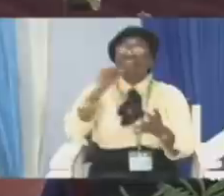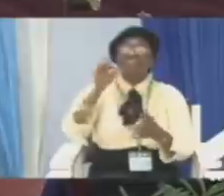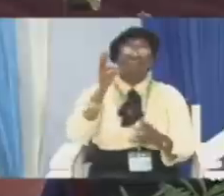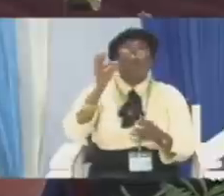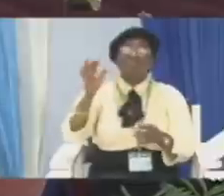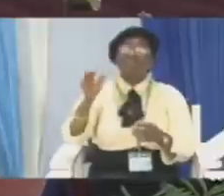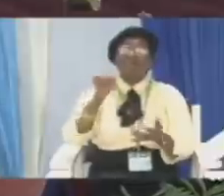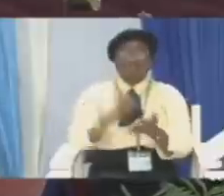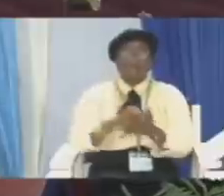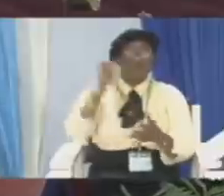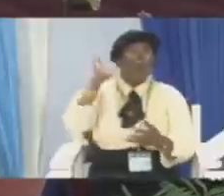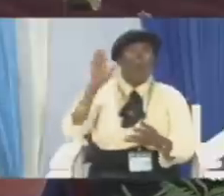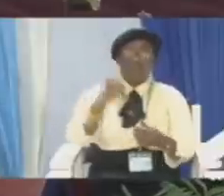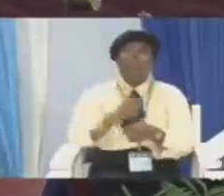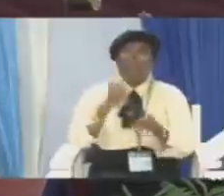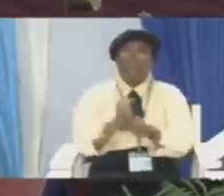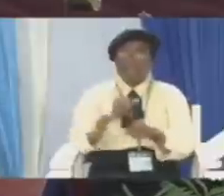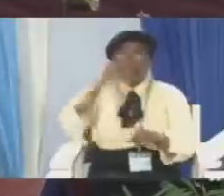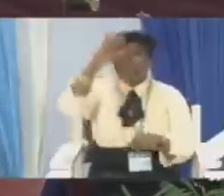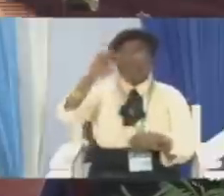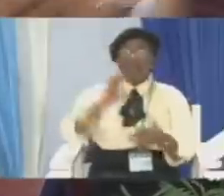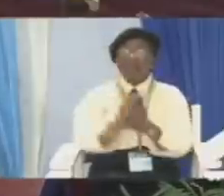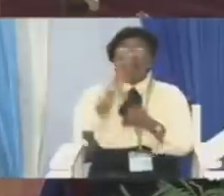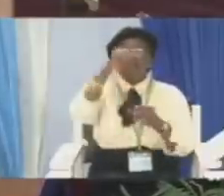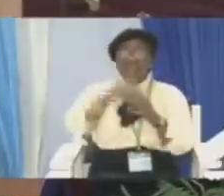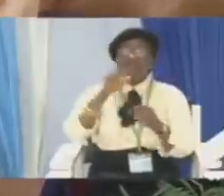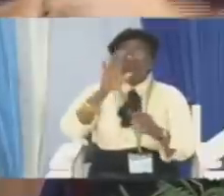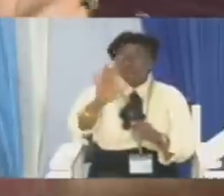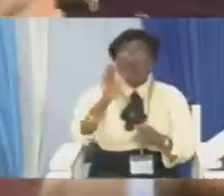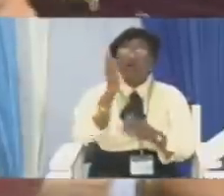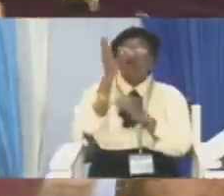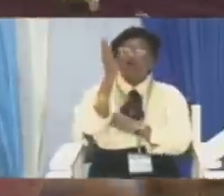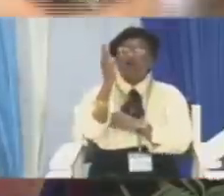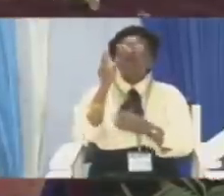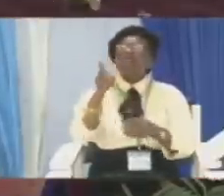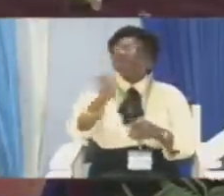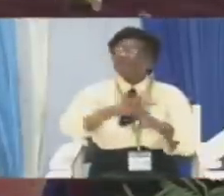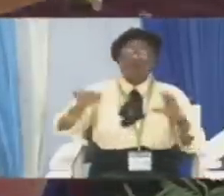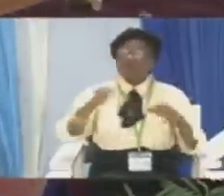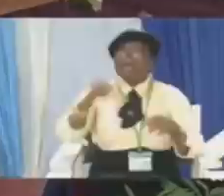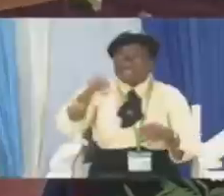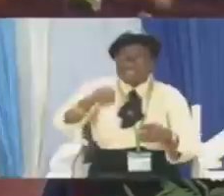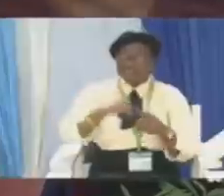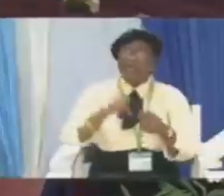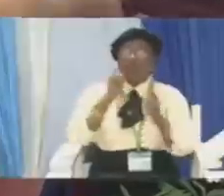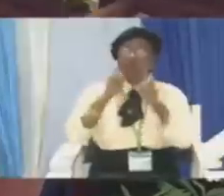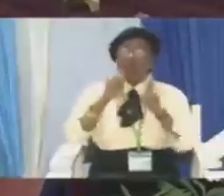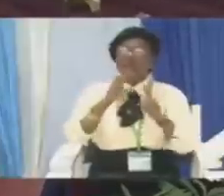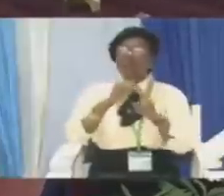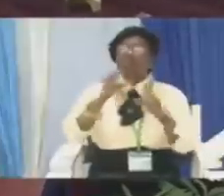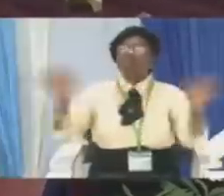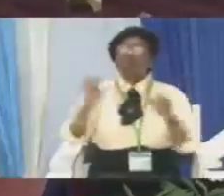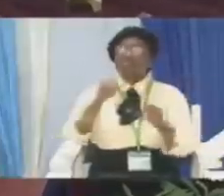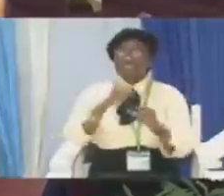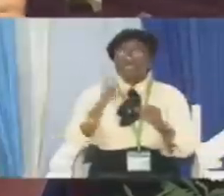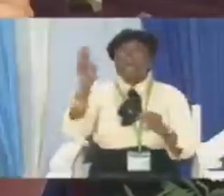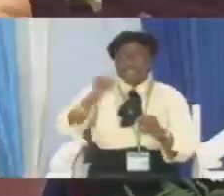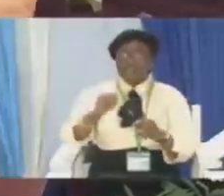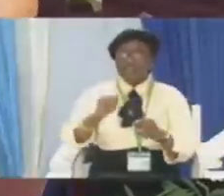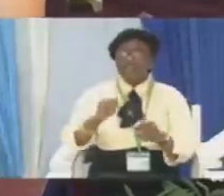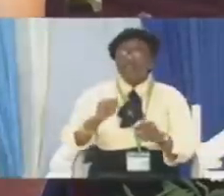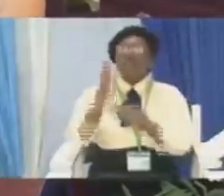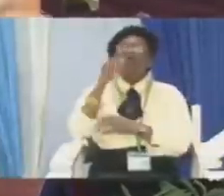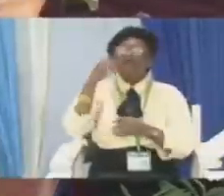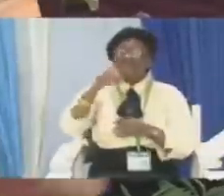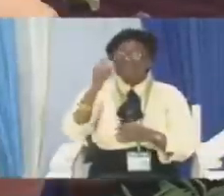that will make men to believe in your God. You don't need to talk too much to them. When they see your fruit, they will believe. God says, the